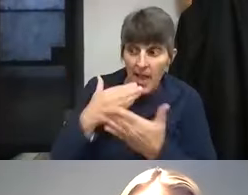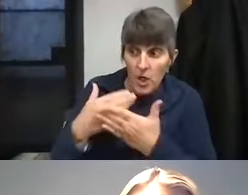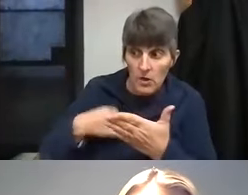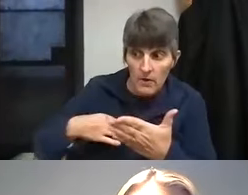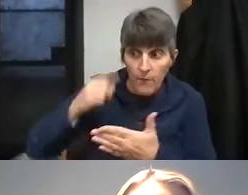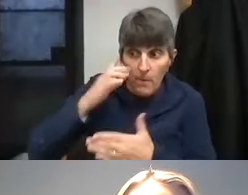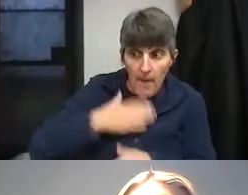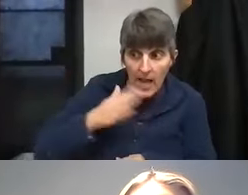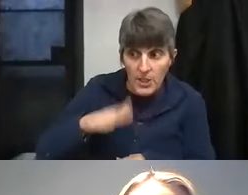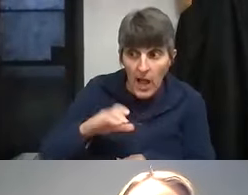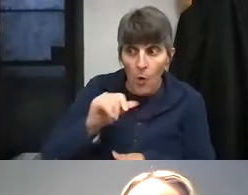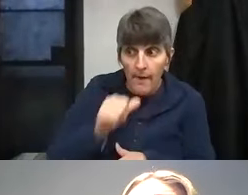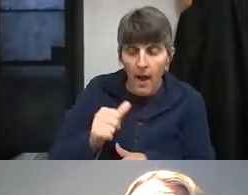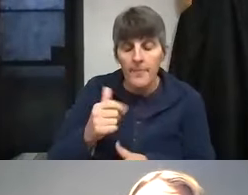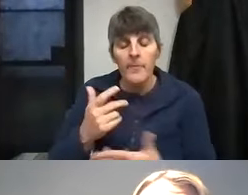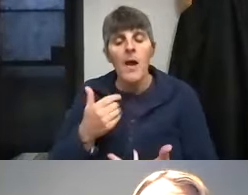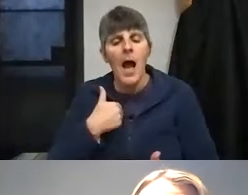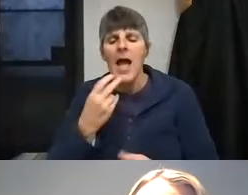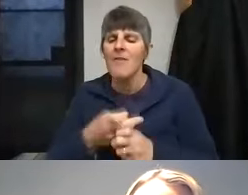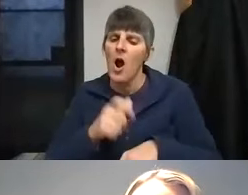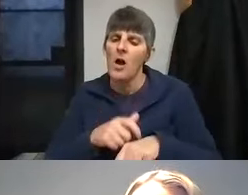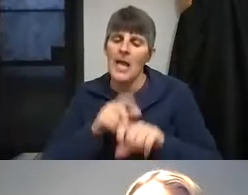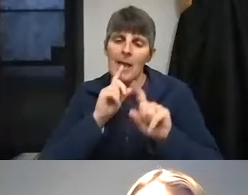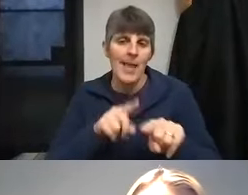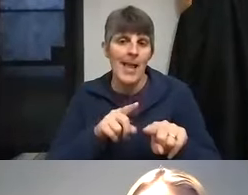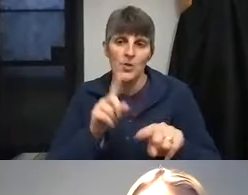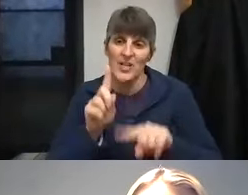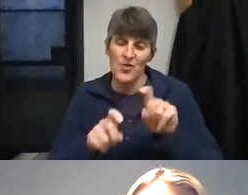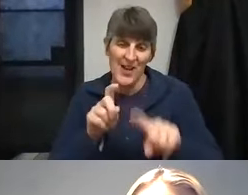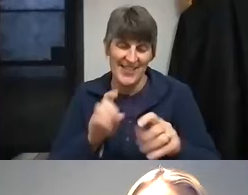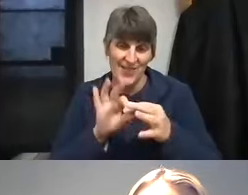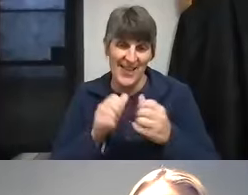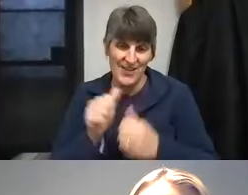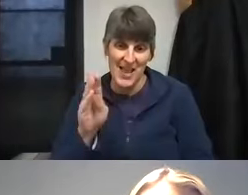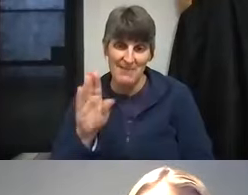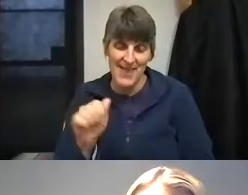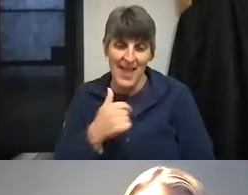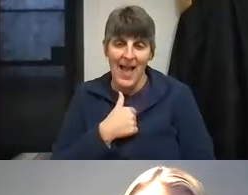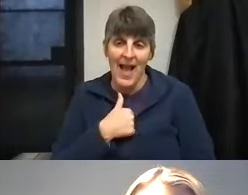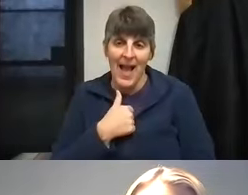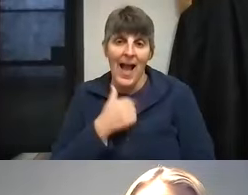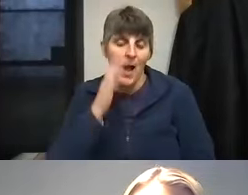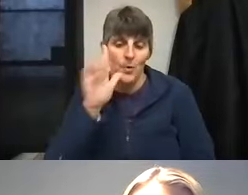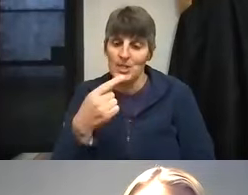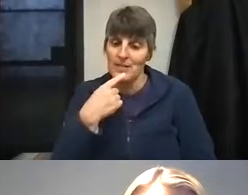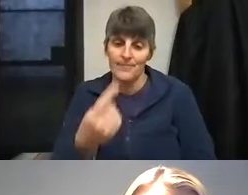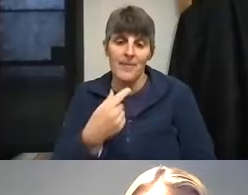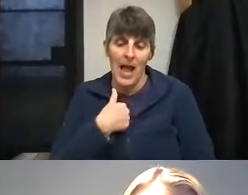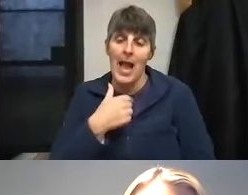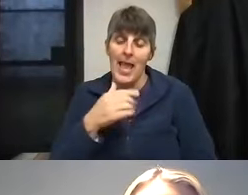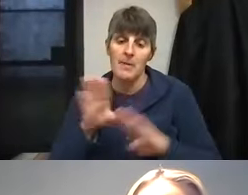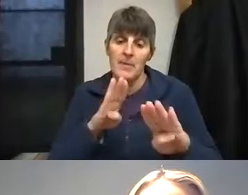my child or not? I have a hard time answering questions around ABA. I'll just say I am a